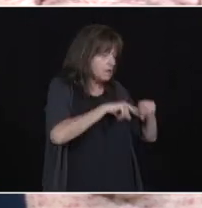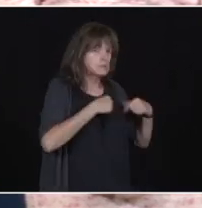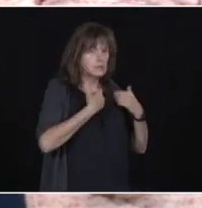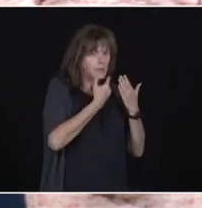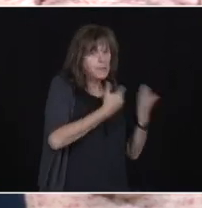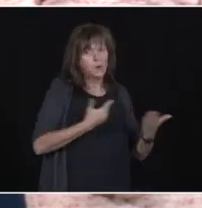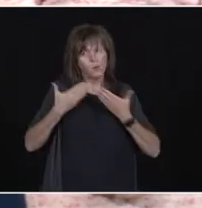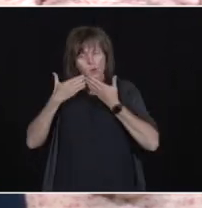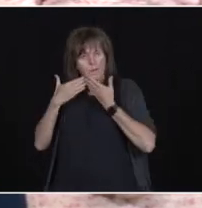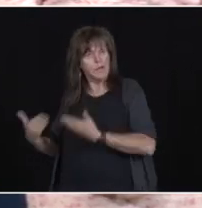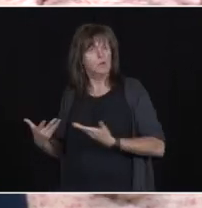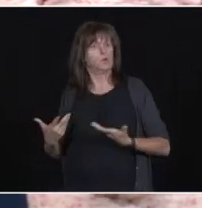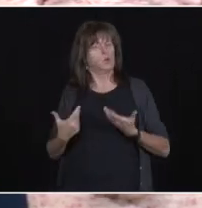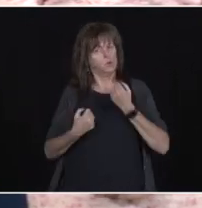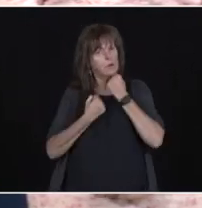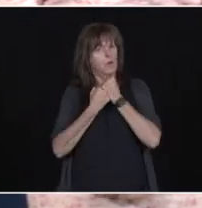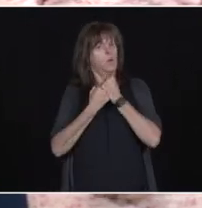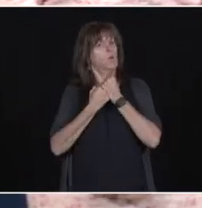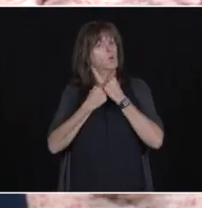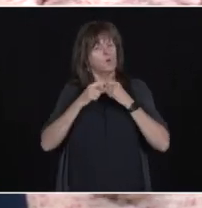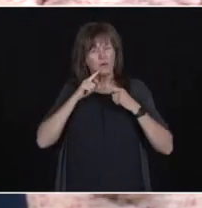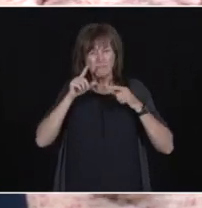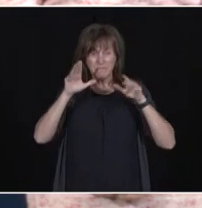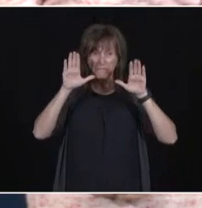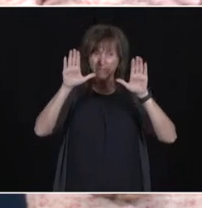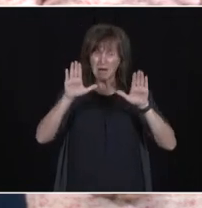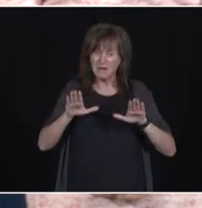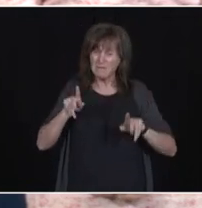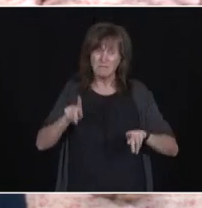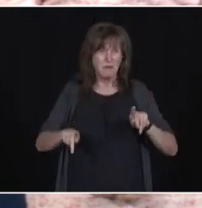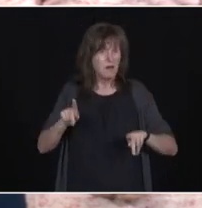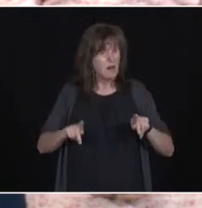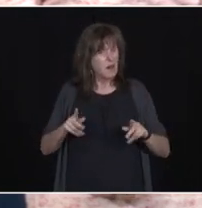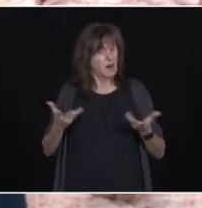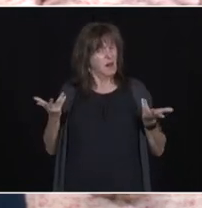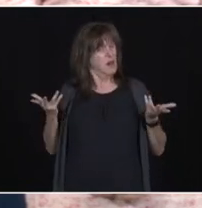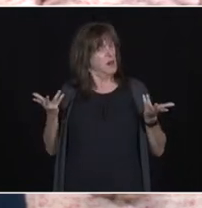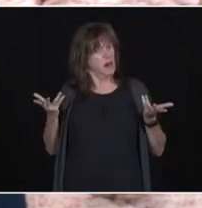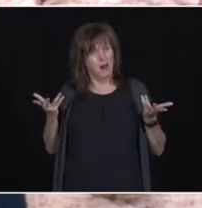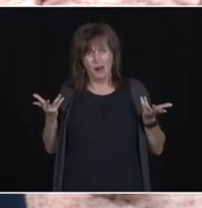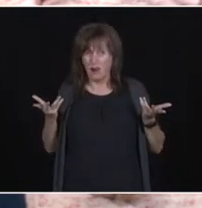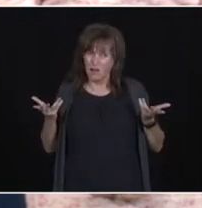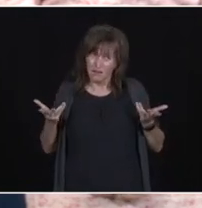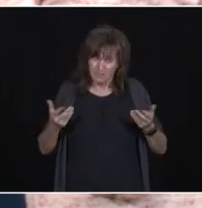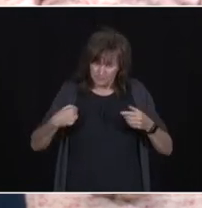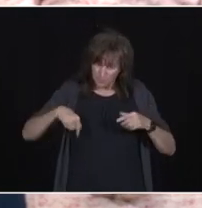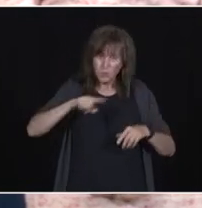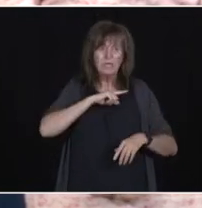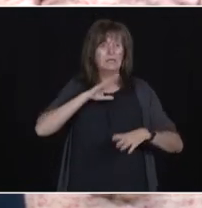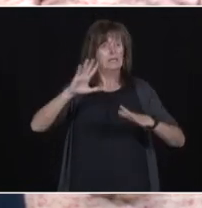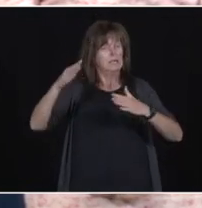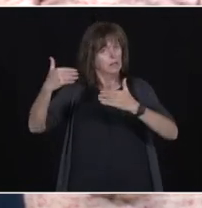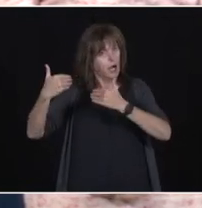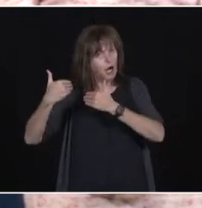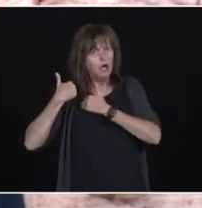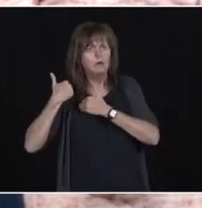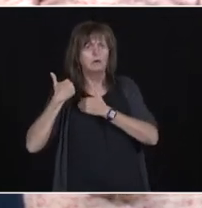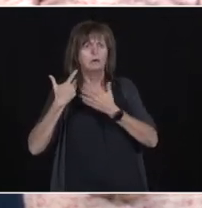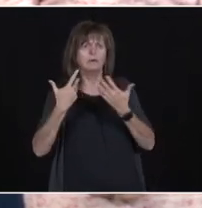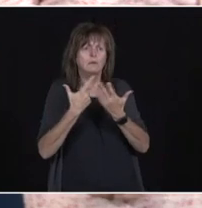support. They're amazing people. And we're going to get down to the bottom of it. We're going to fix it after decades of